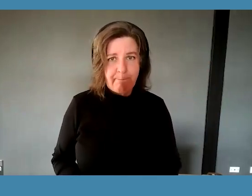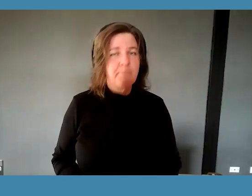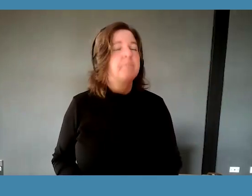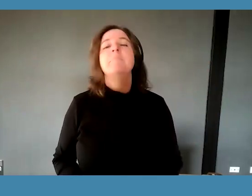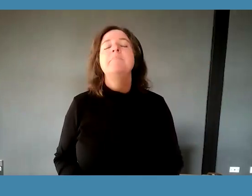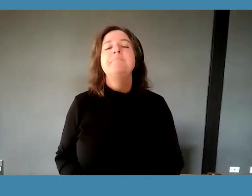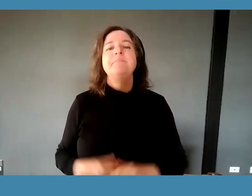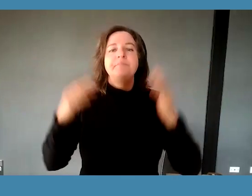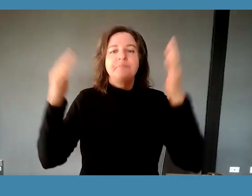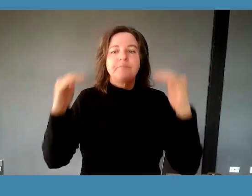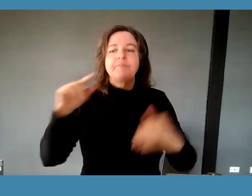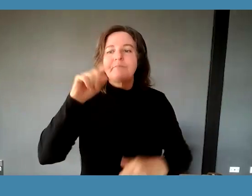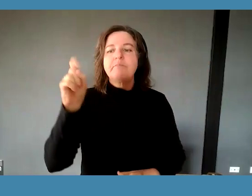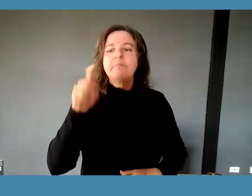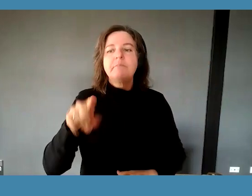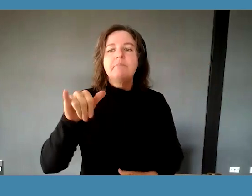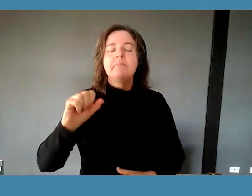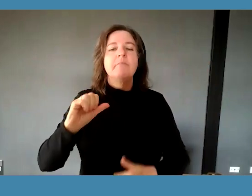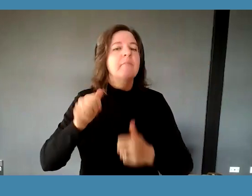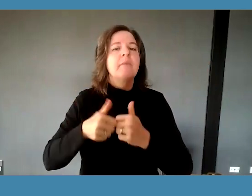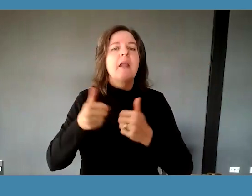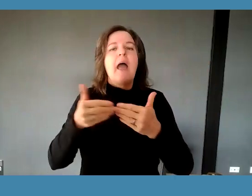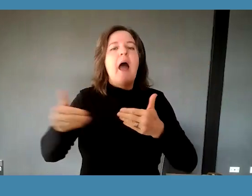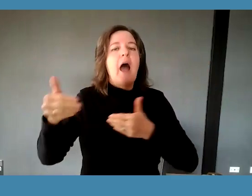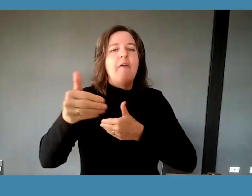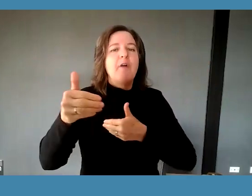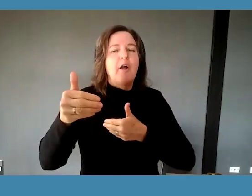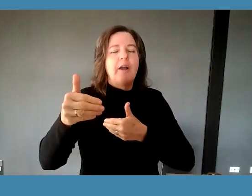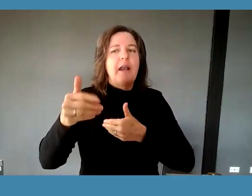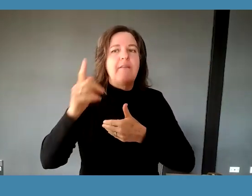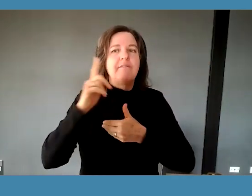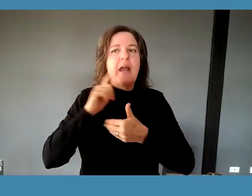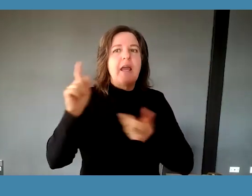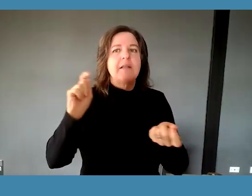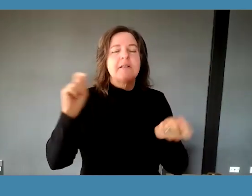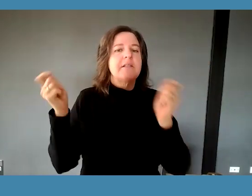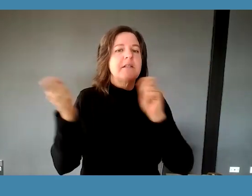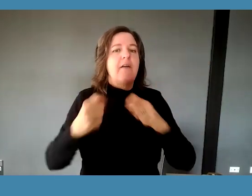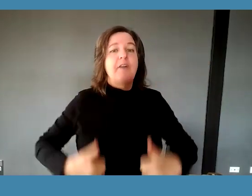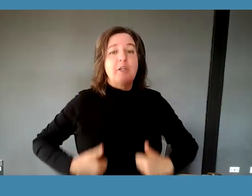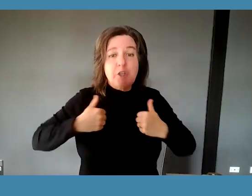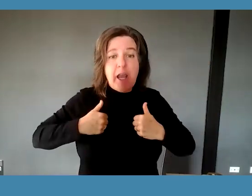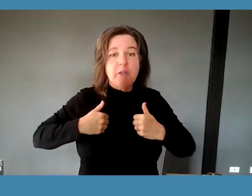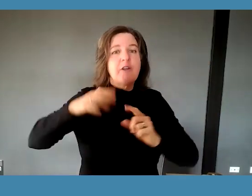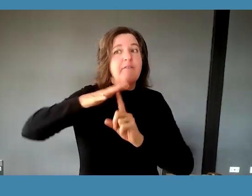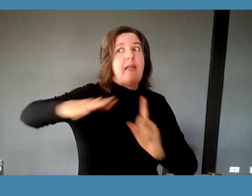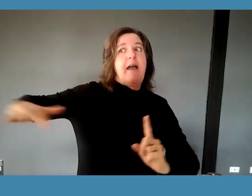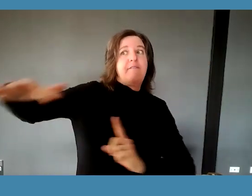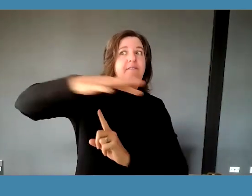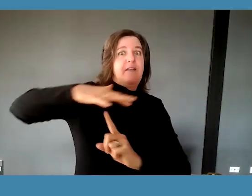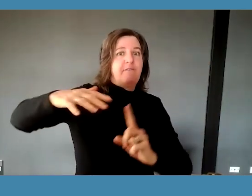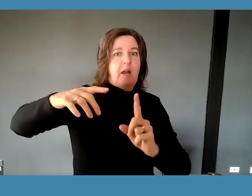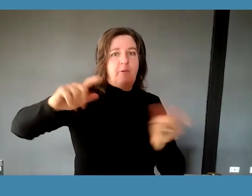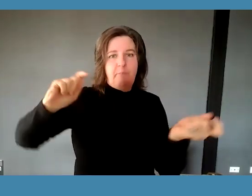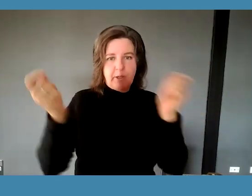Our next question is, how far in advance of a change of life, environmental change, can you request a